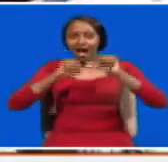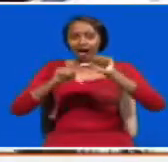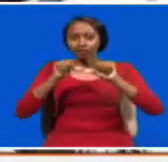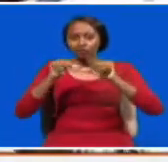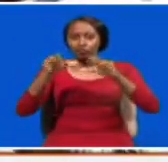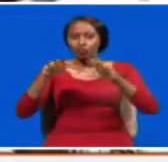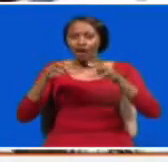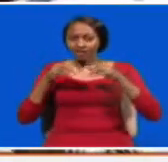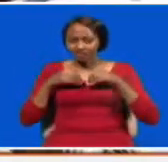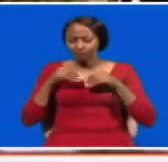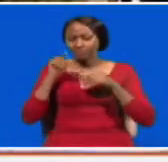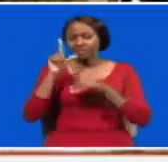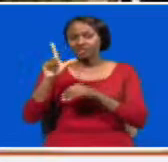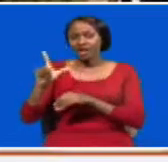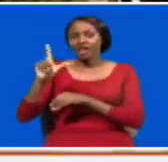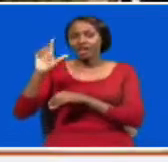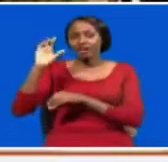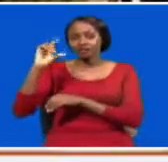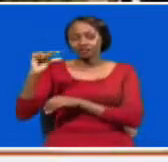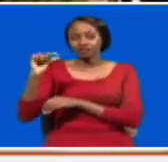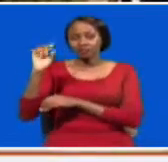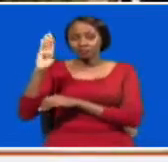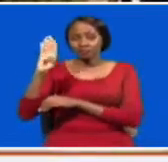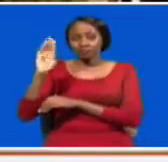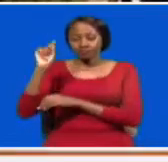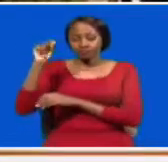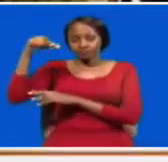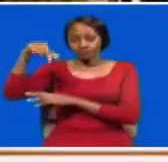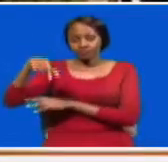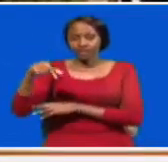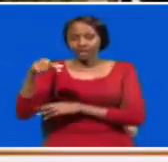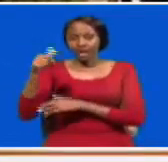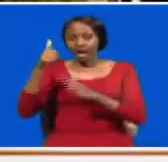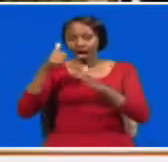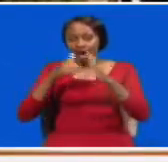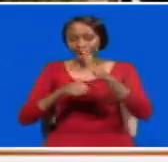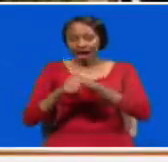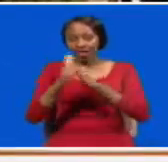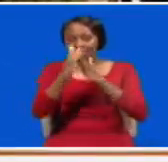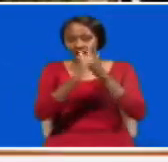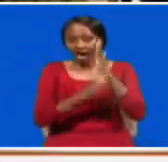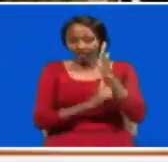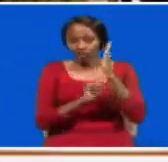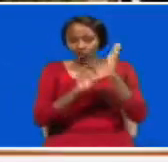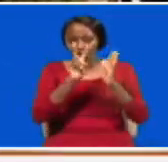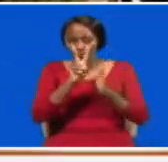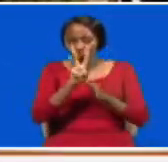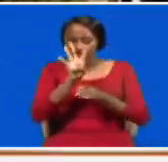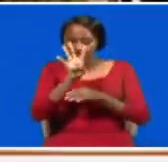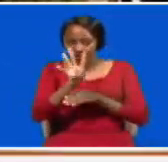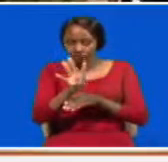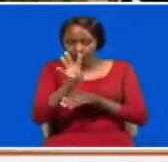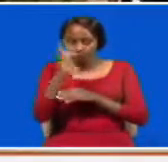na LGBTQ. Under Article 24 of the Constitution and following that